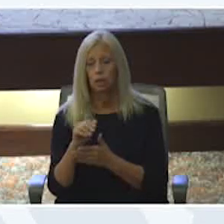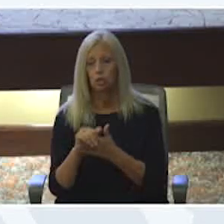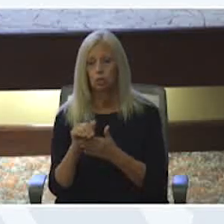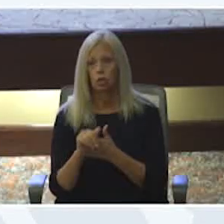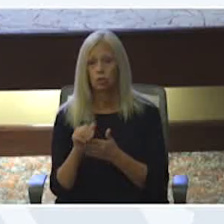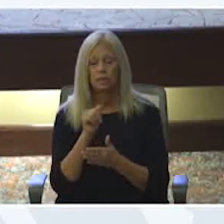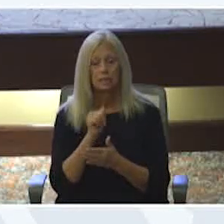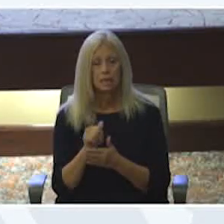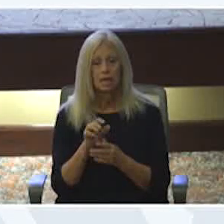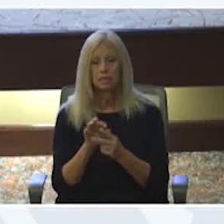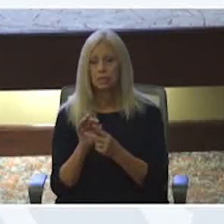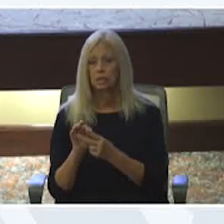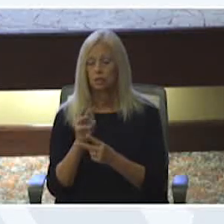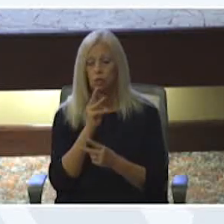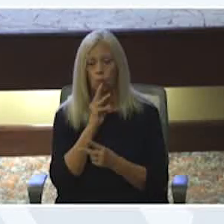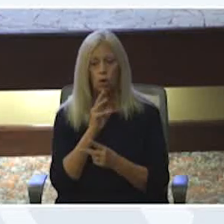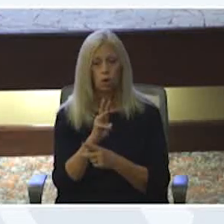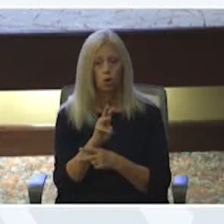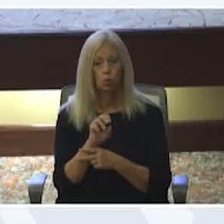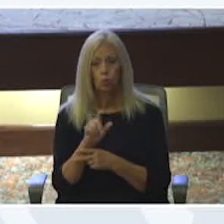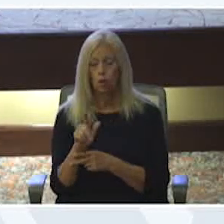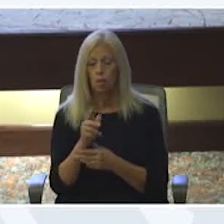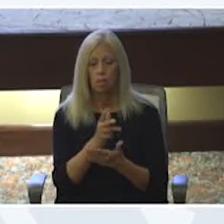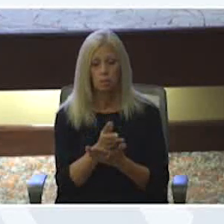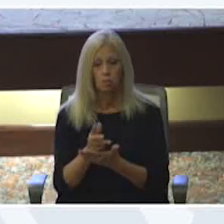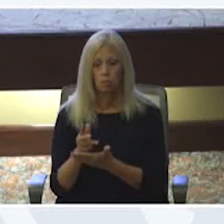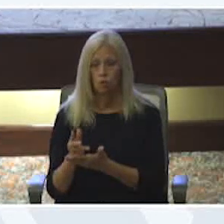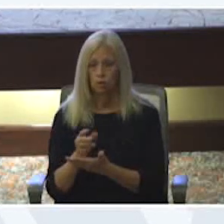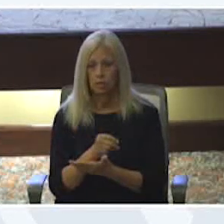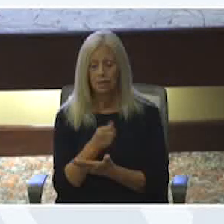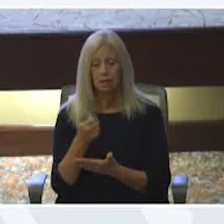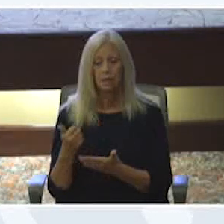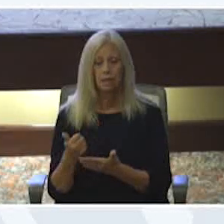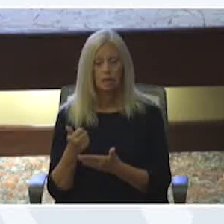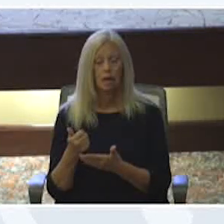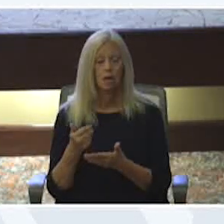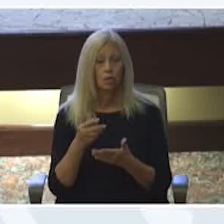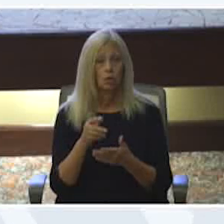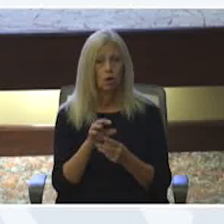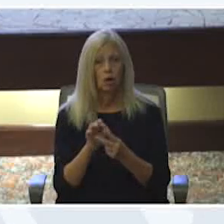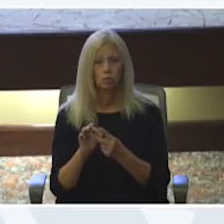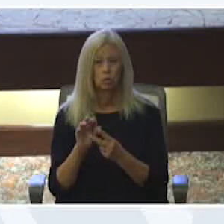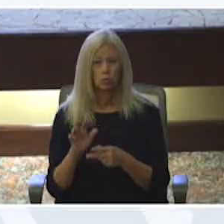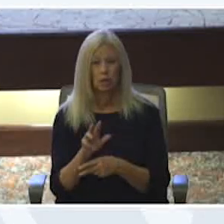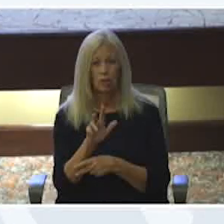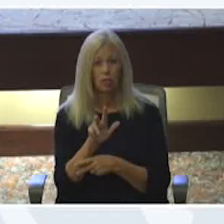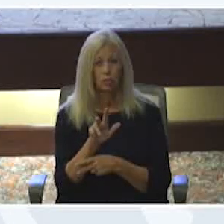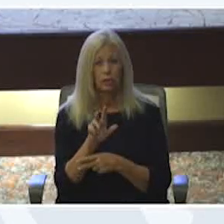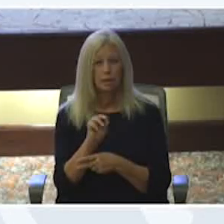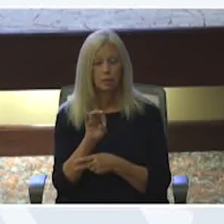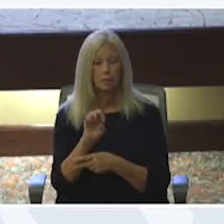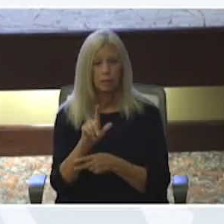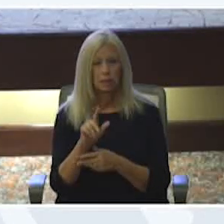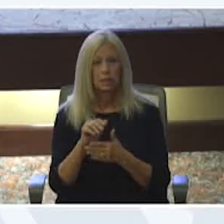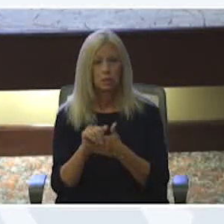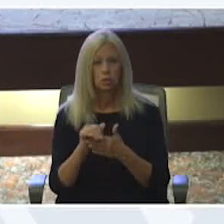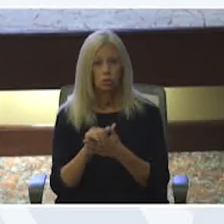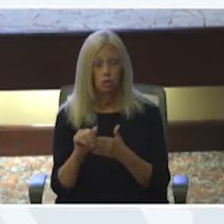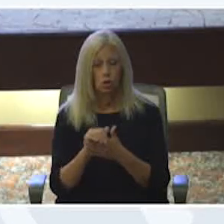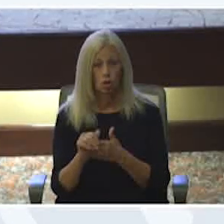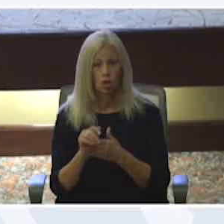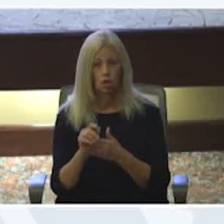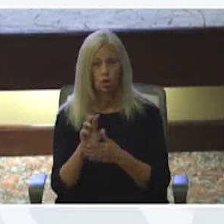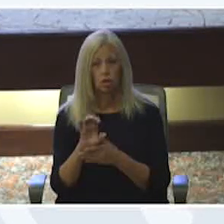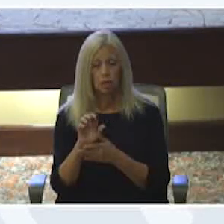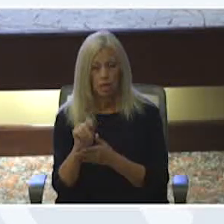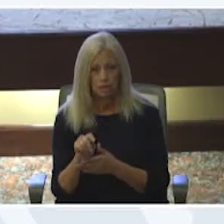water wall, parking, and the other planting option, which was about a $3 million cut, and then